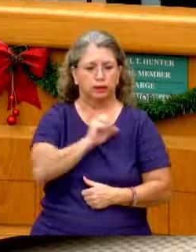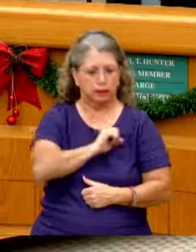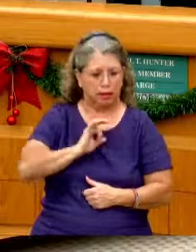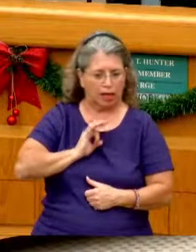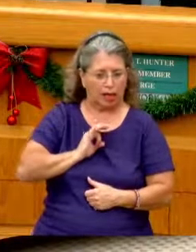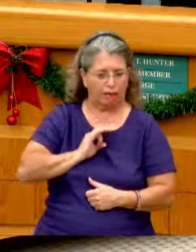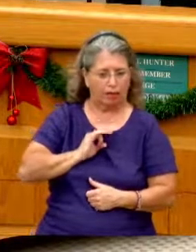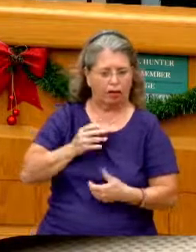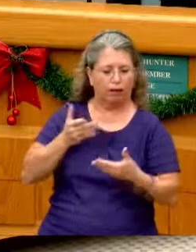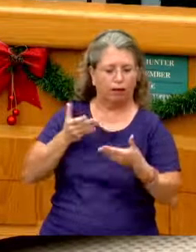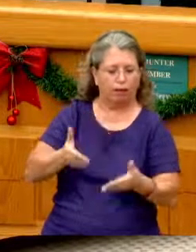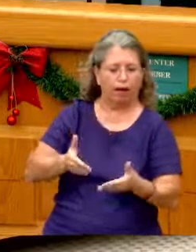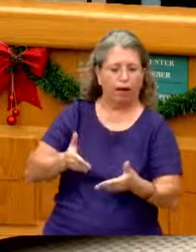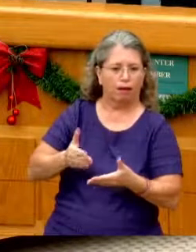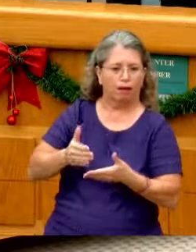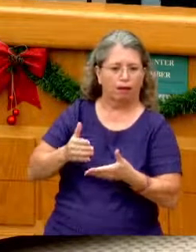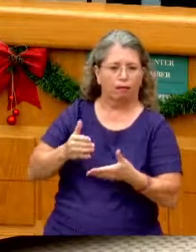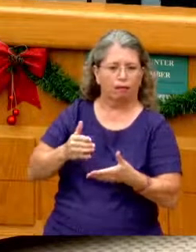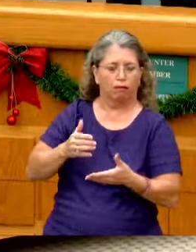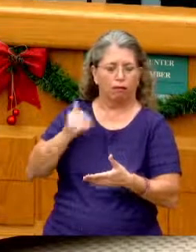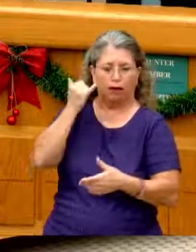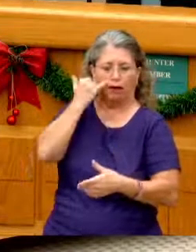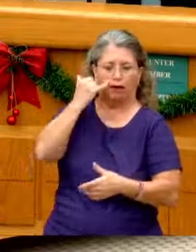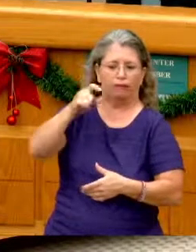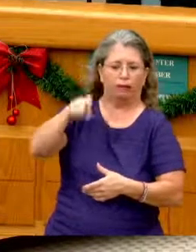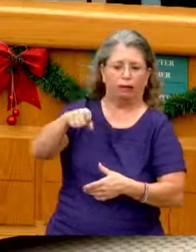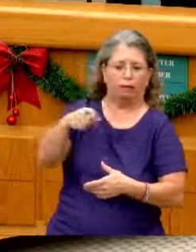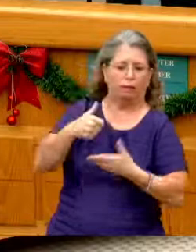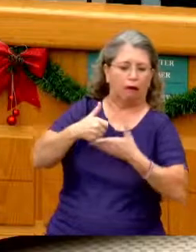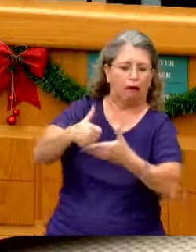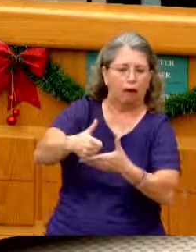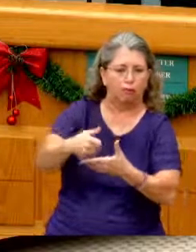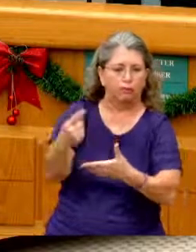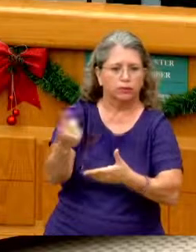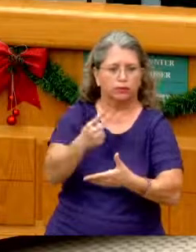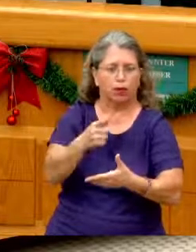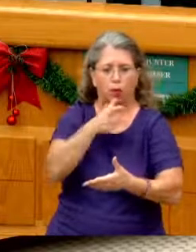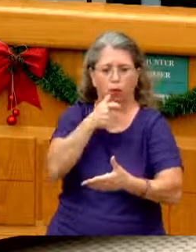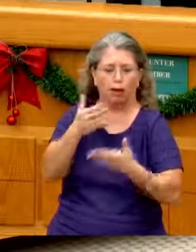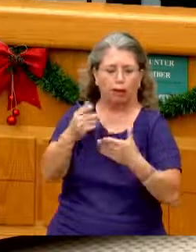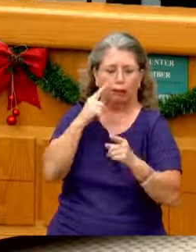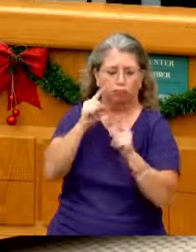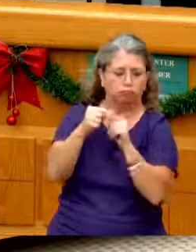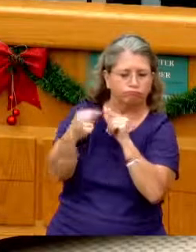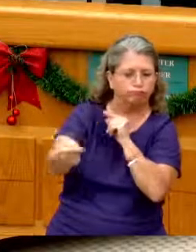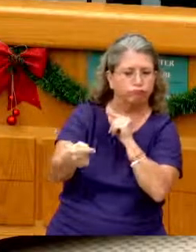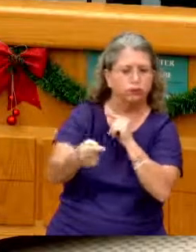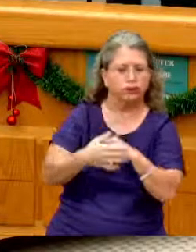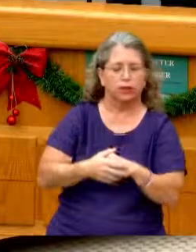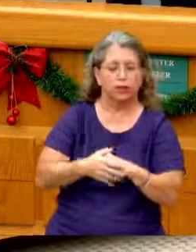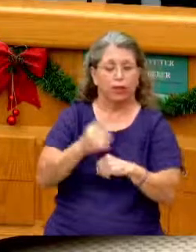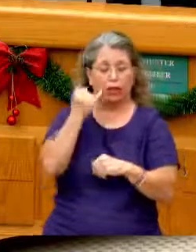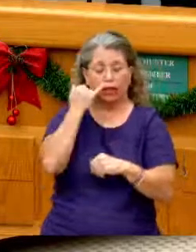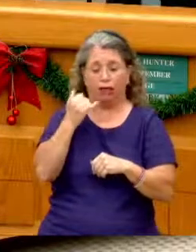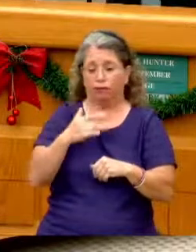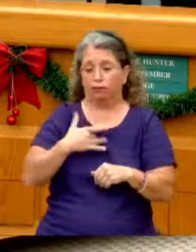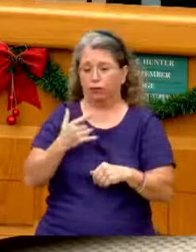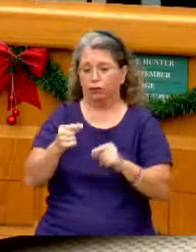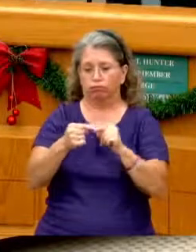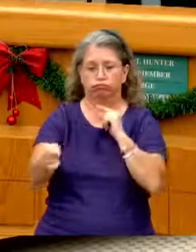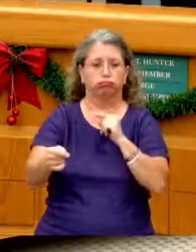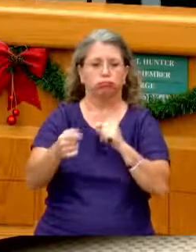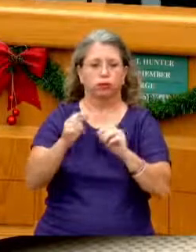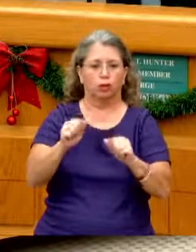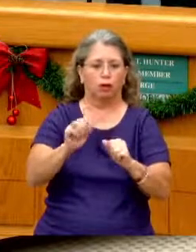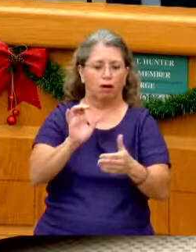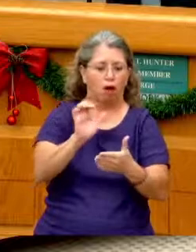to aid anyone who would develop immediate adverse effects. All you had to do is honk or turn on your emergency lights